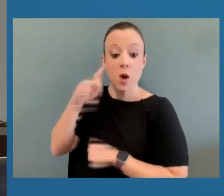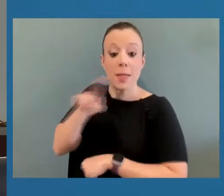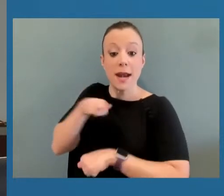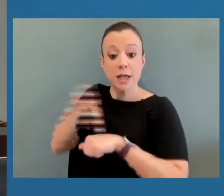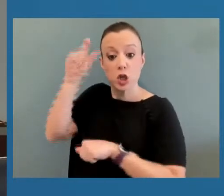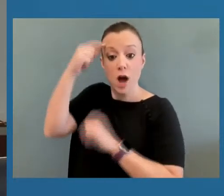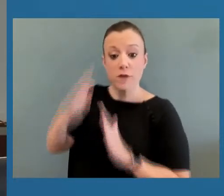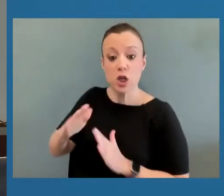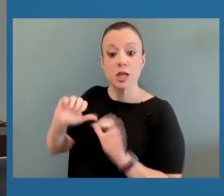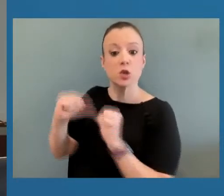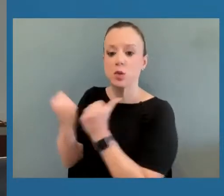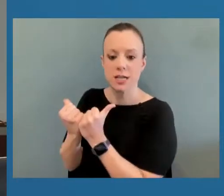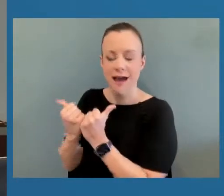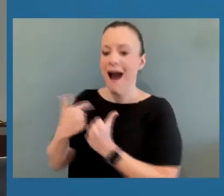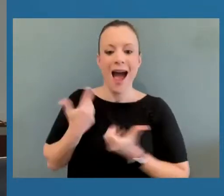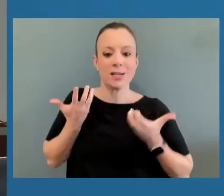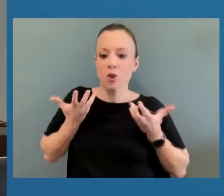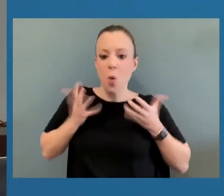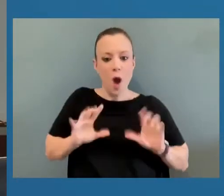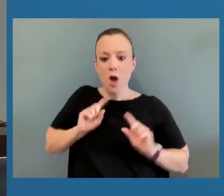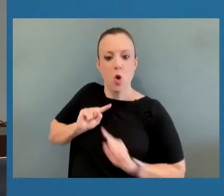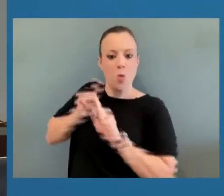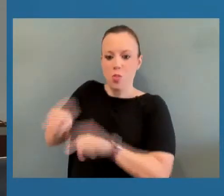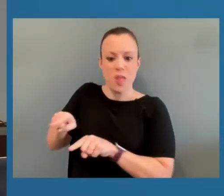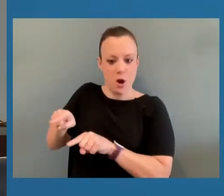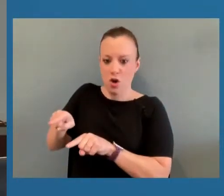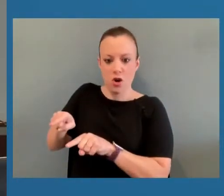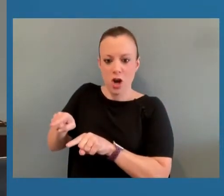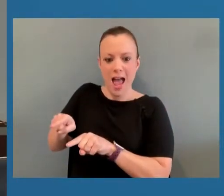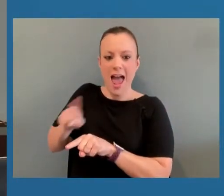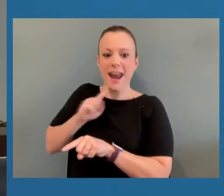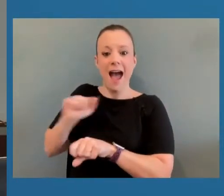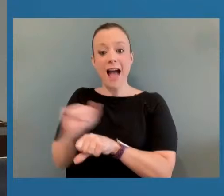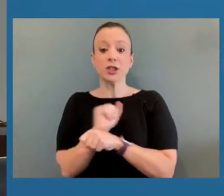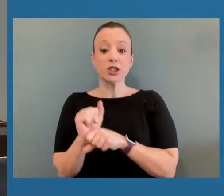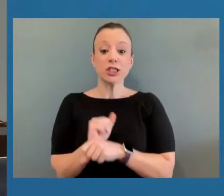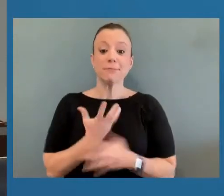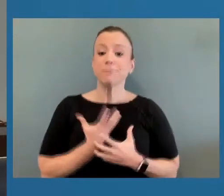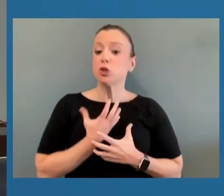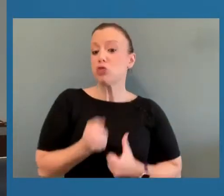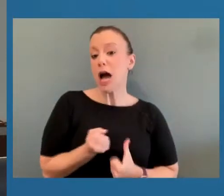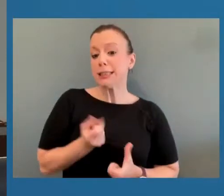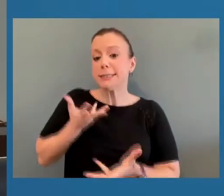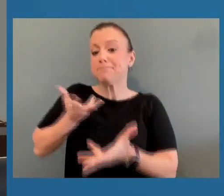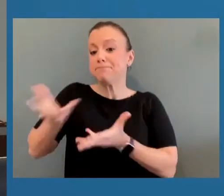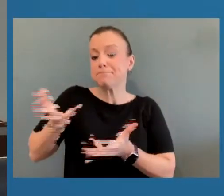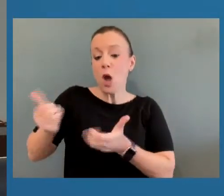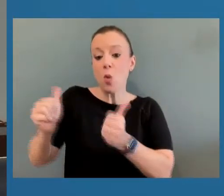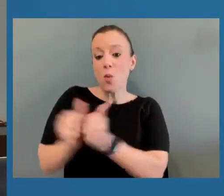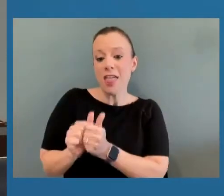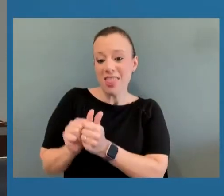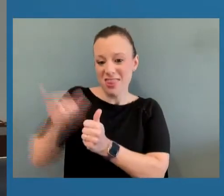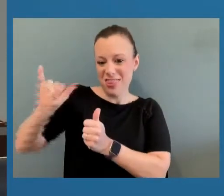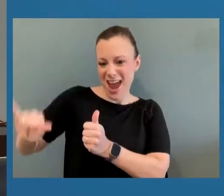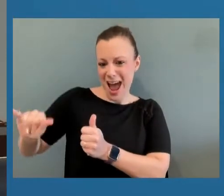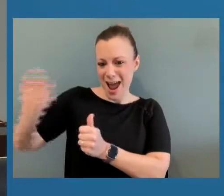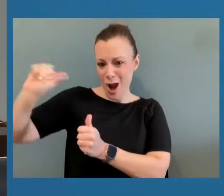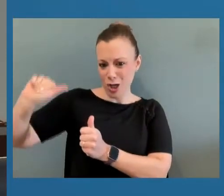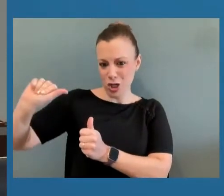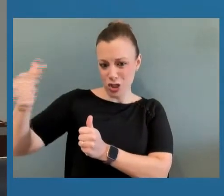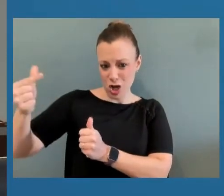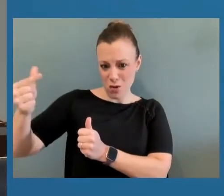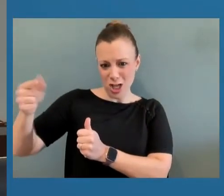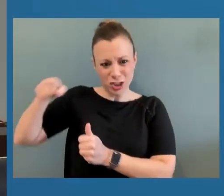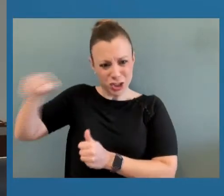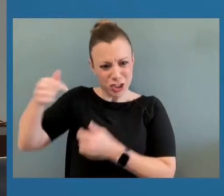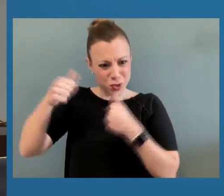there and give any credibility to this brazen attempt to have us have our laws that